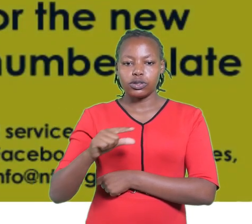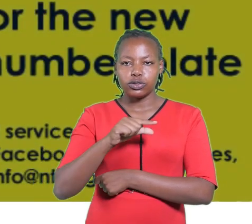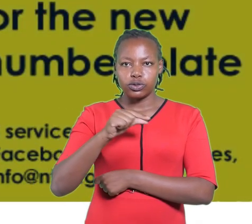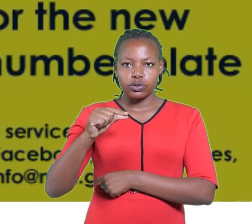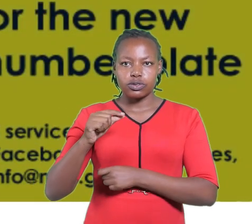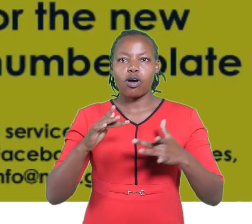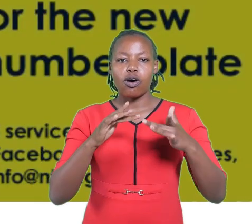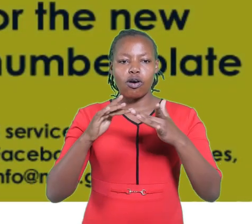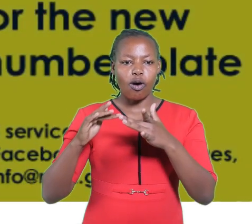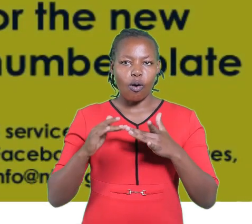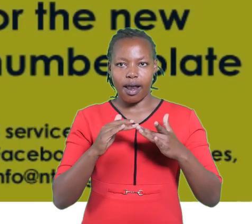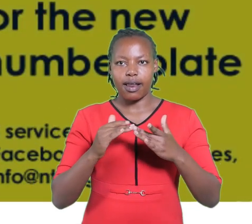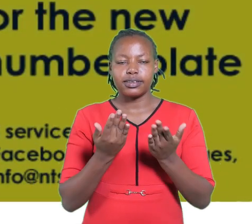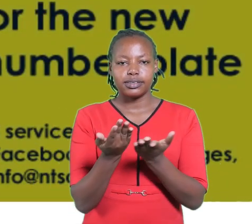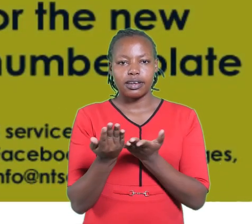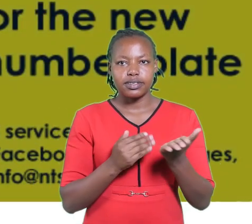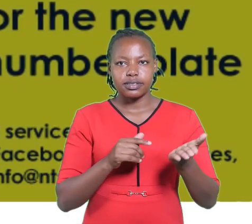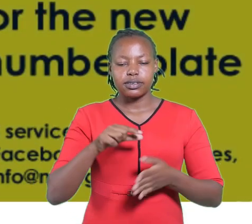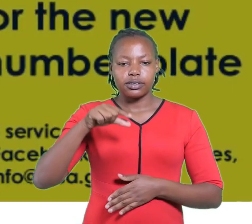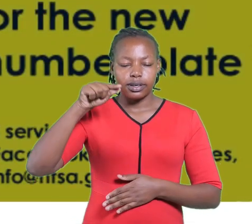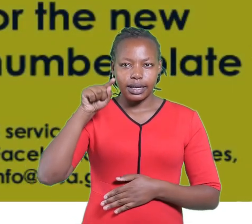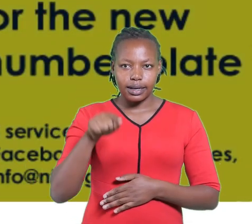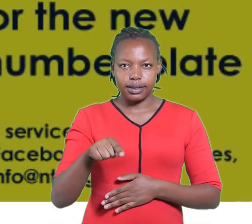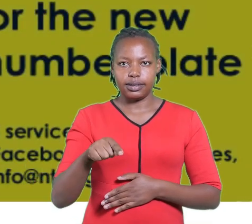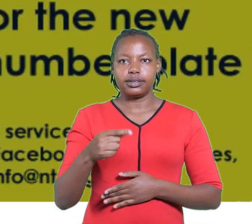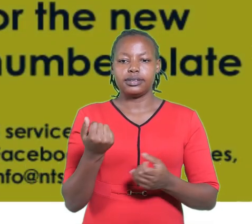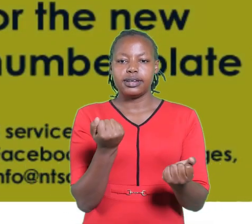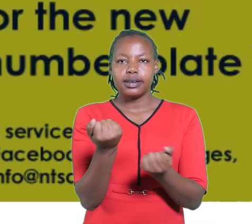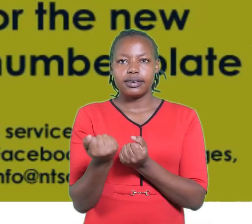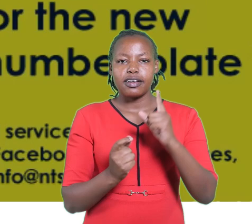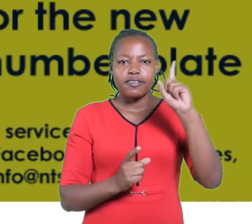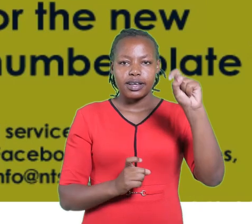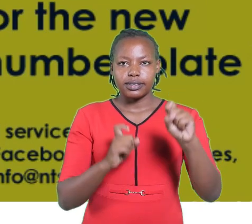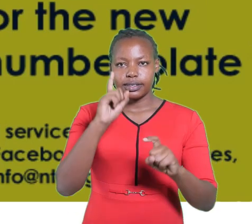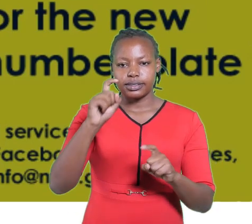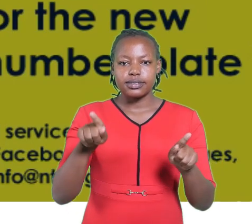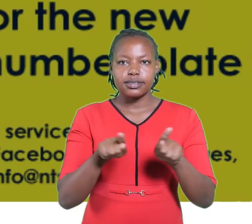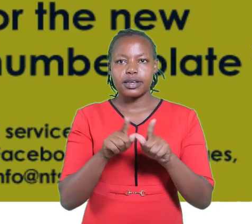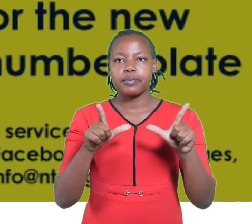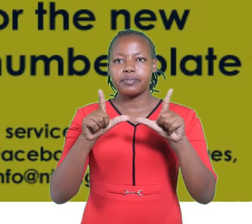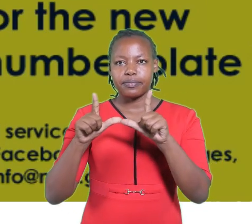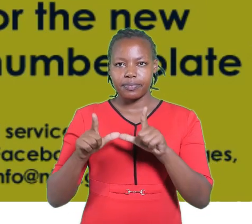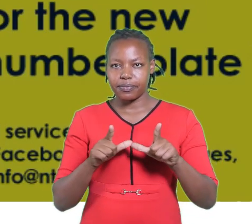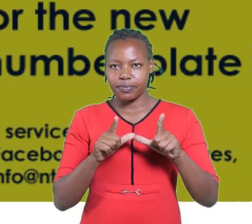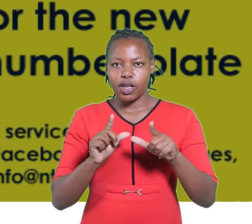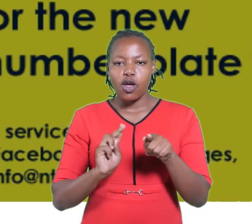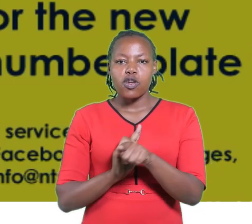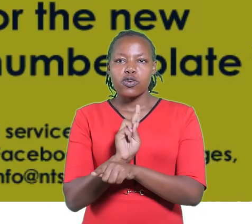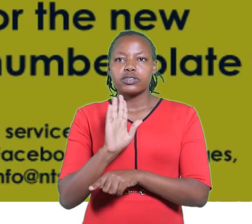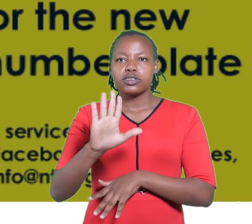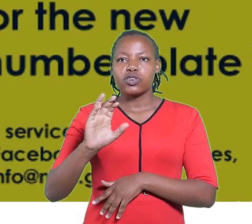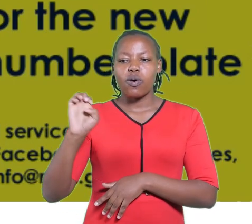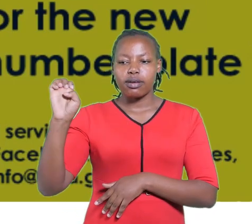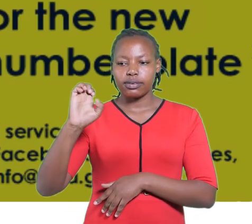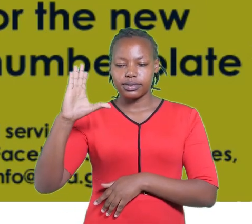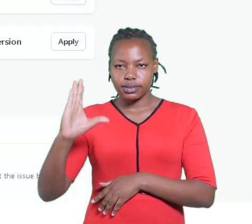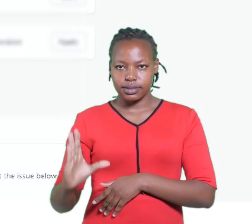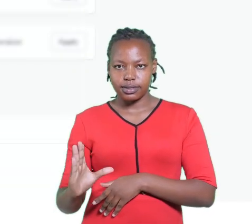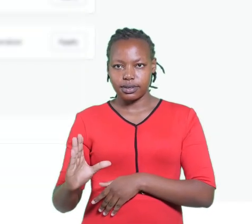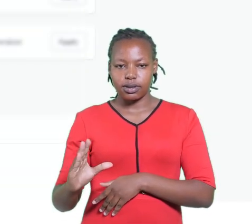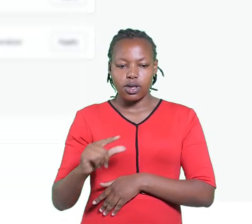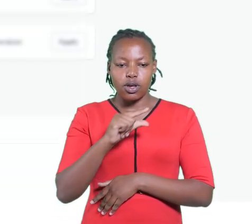www.ntsa.go.ke, go to Online Services menu, click on Driver Testing and Licensing, sign in using